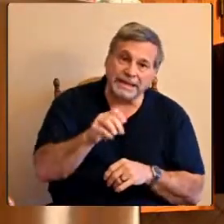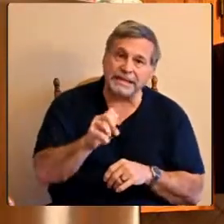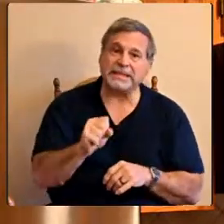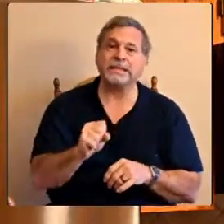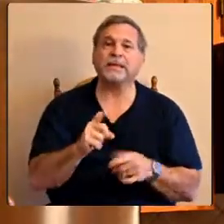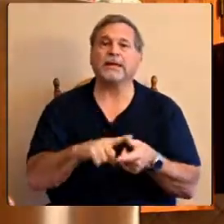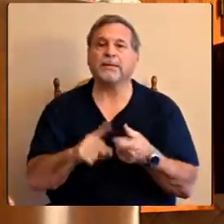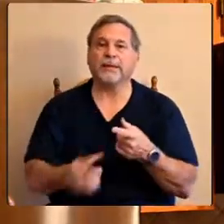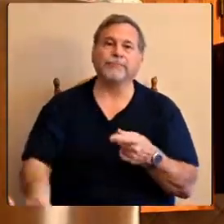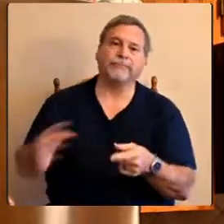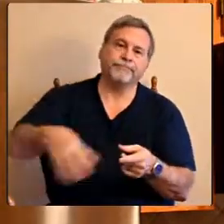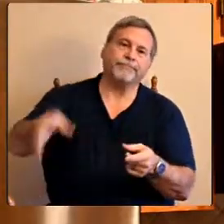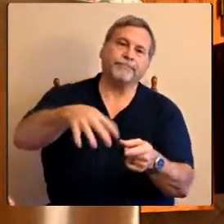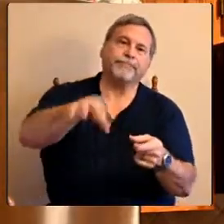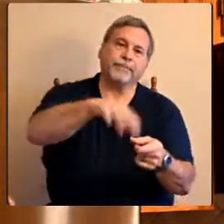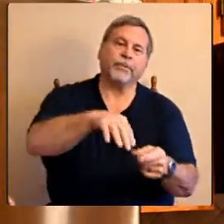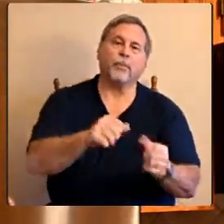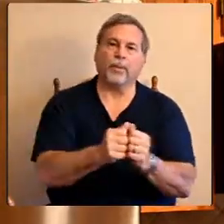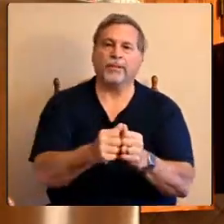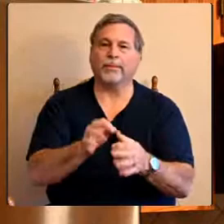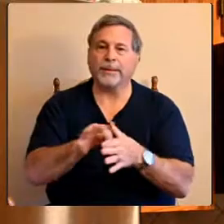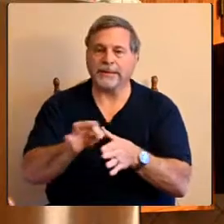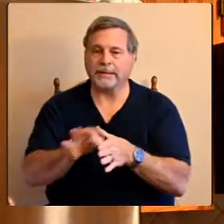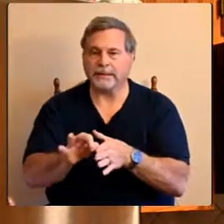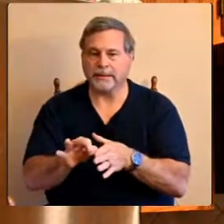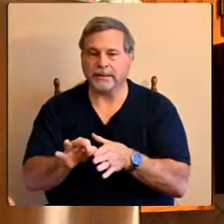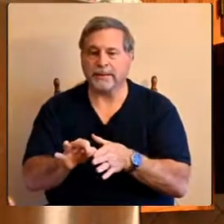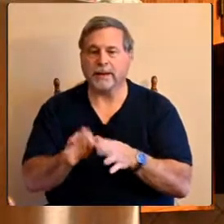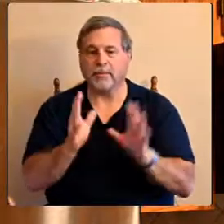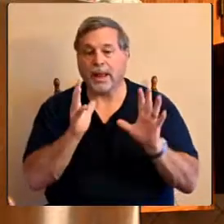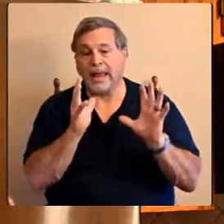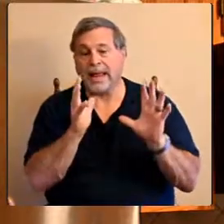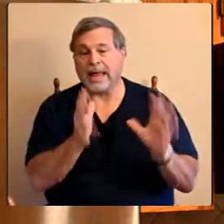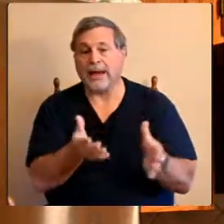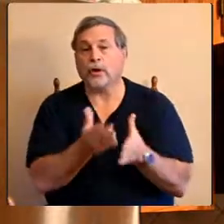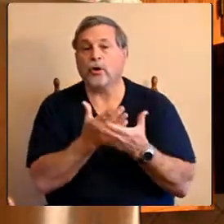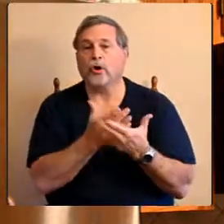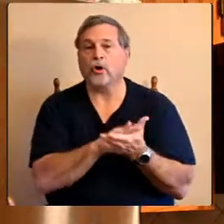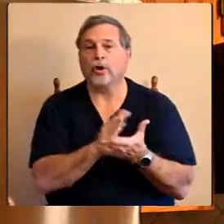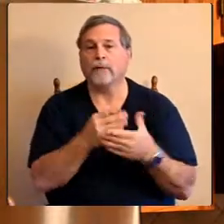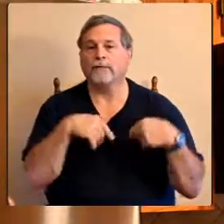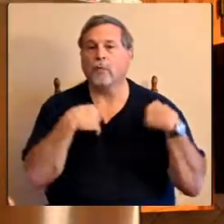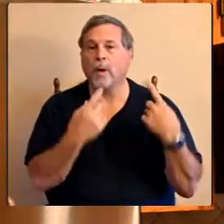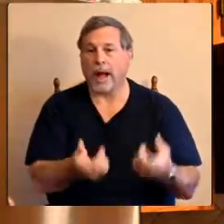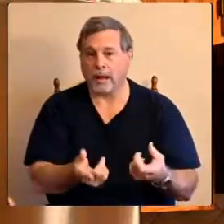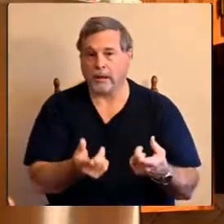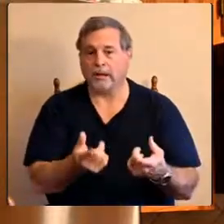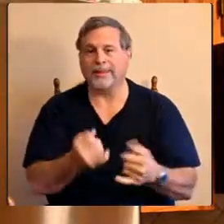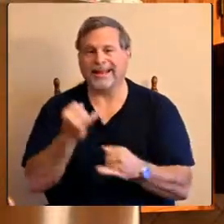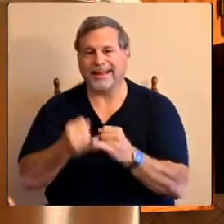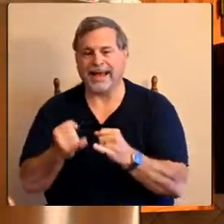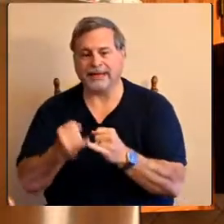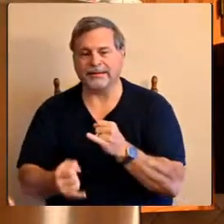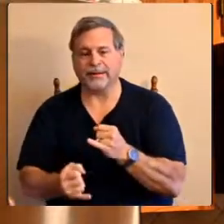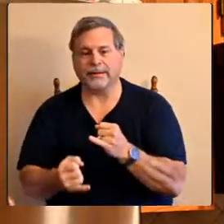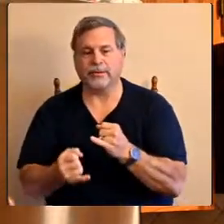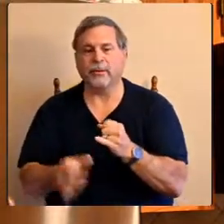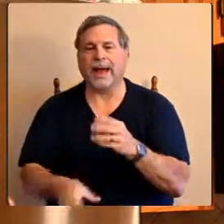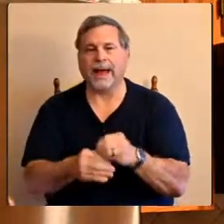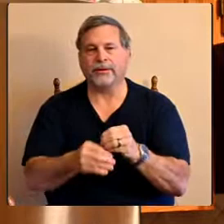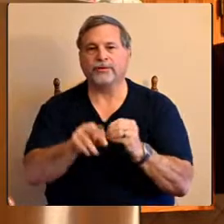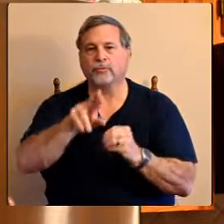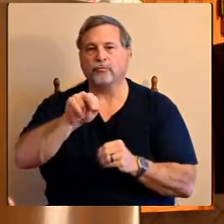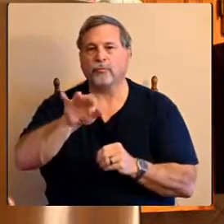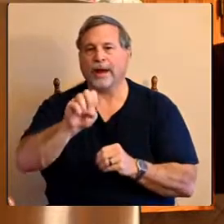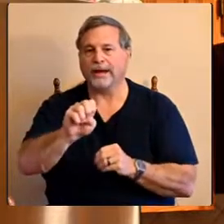and then we went ahead and we finished off with putting the beans in. I'm going to let this simmer for a while, and then the last thing I'm going to put in is I'm going to put